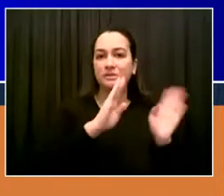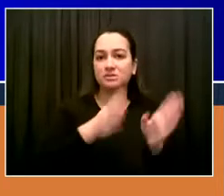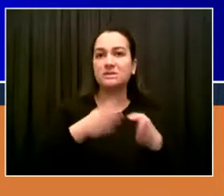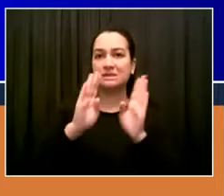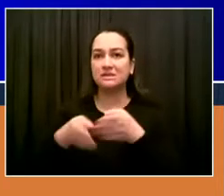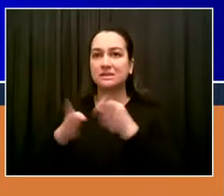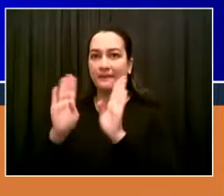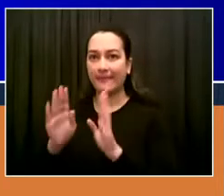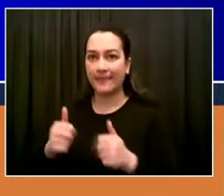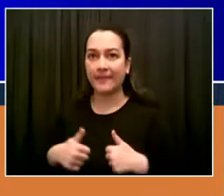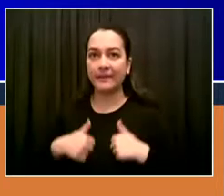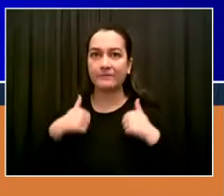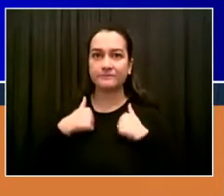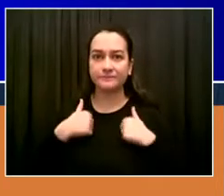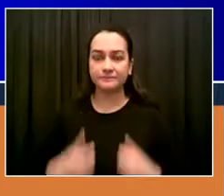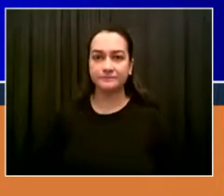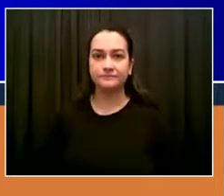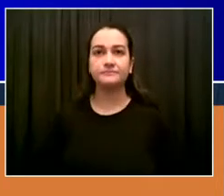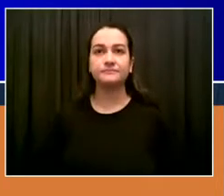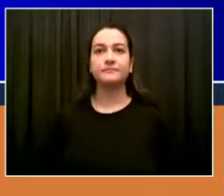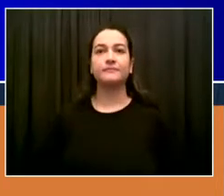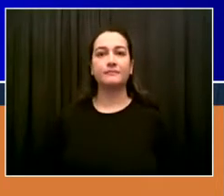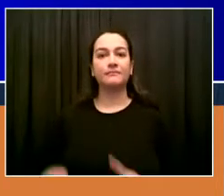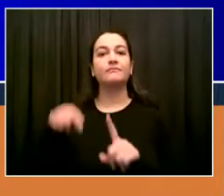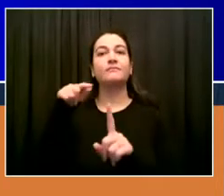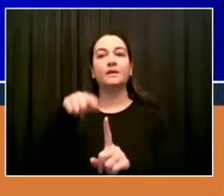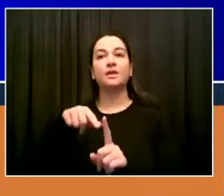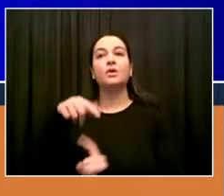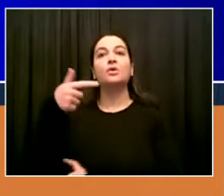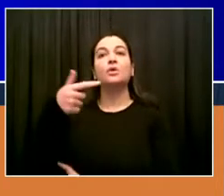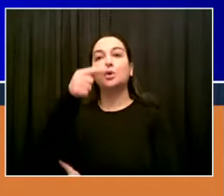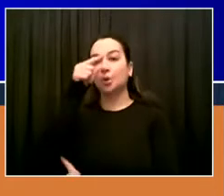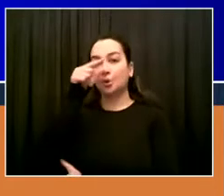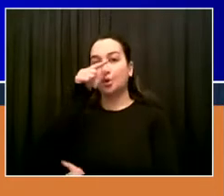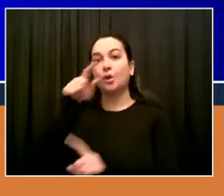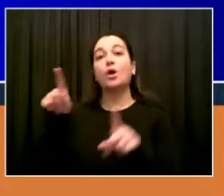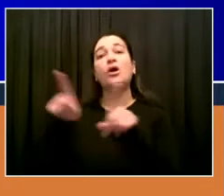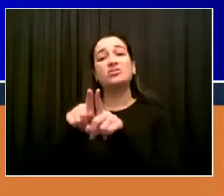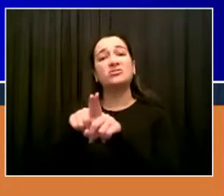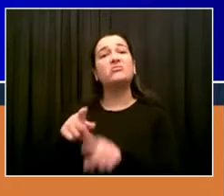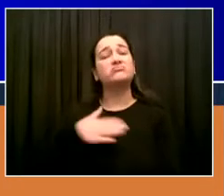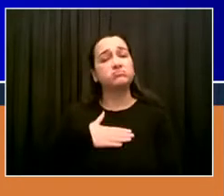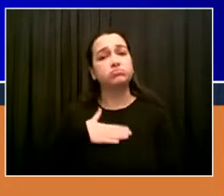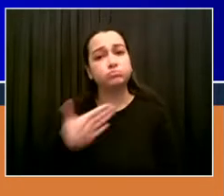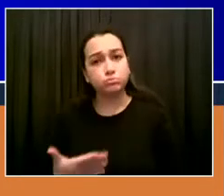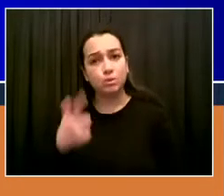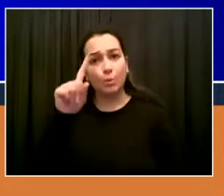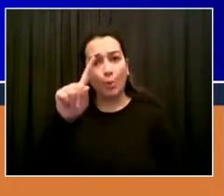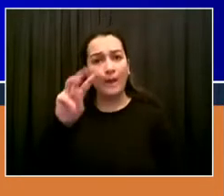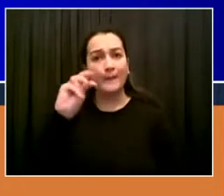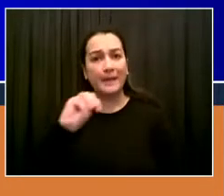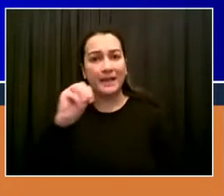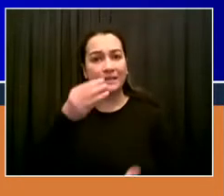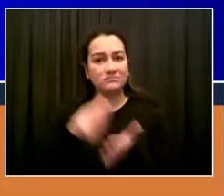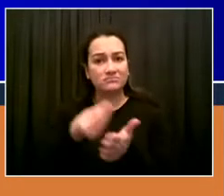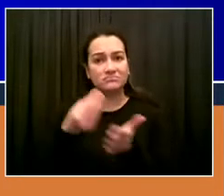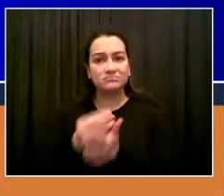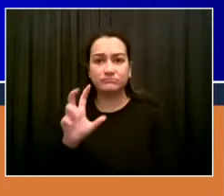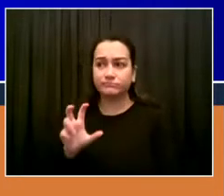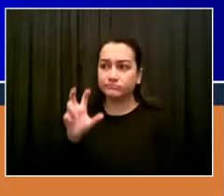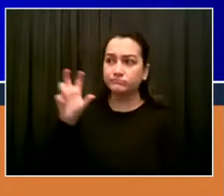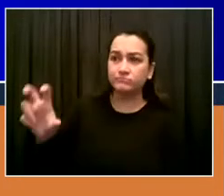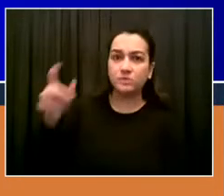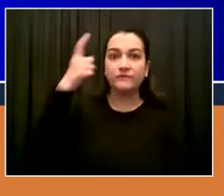are doing more and more at the grassroots. This is going to be crucial. More and more grassroots vaccination sites means more and more New Yorkers who feel comfortable getting vaccinated,